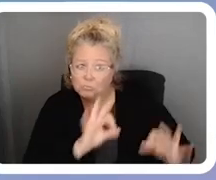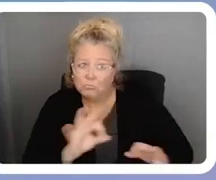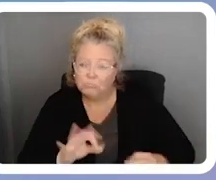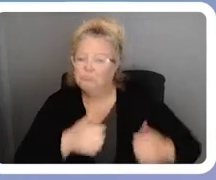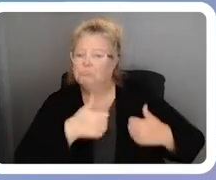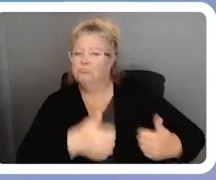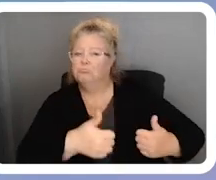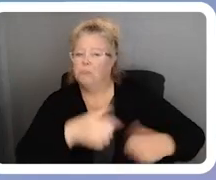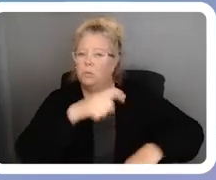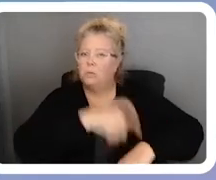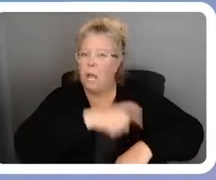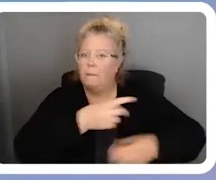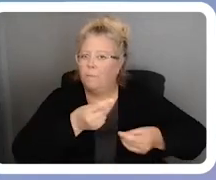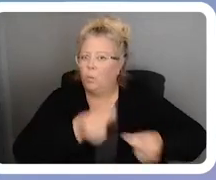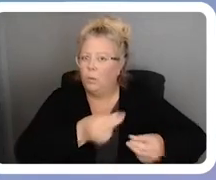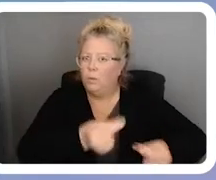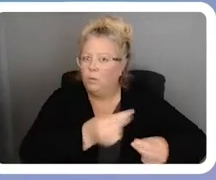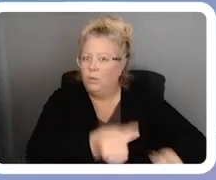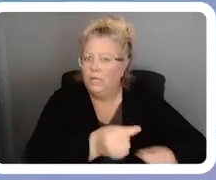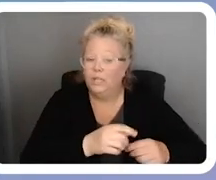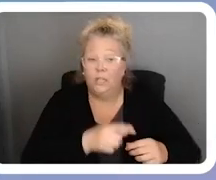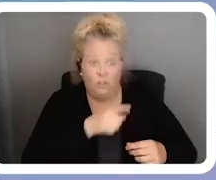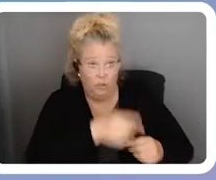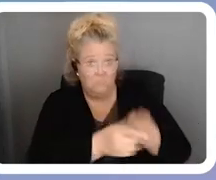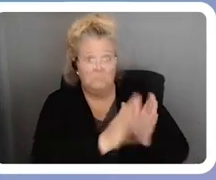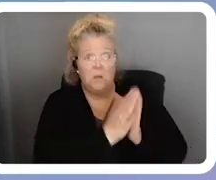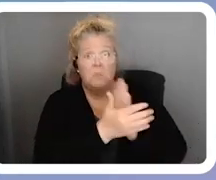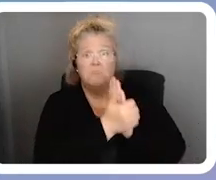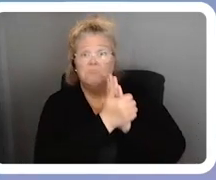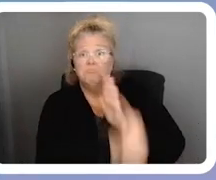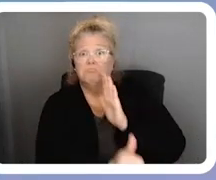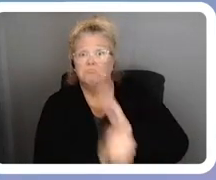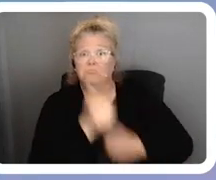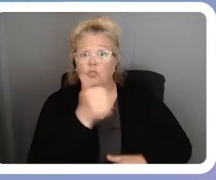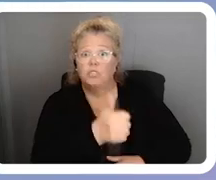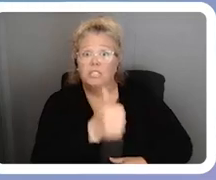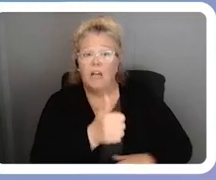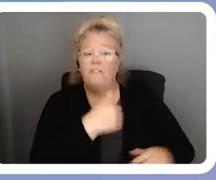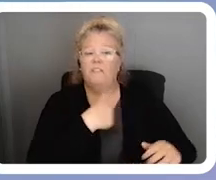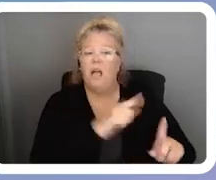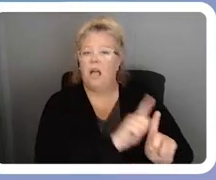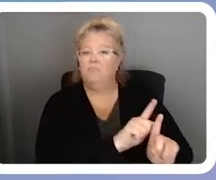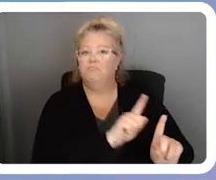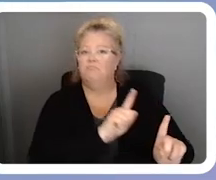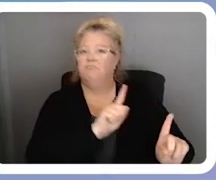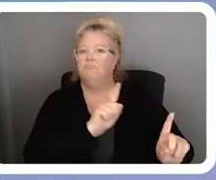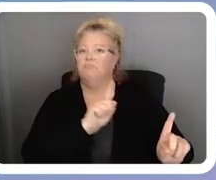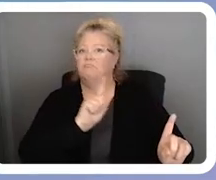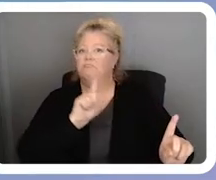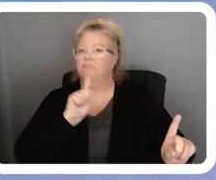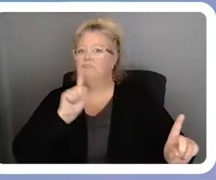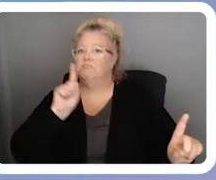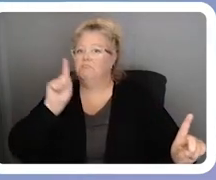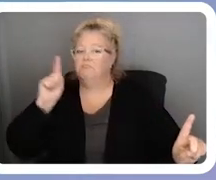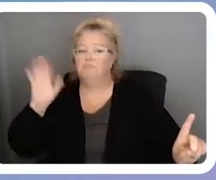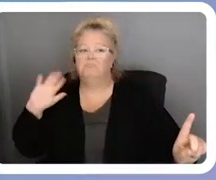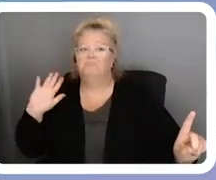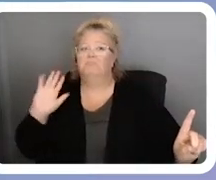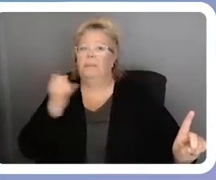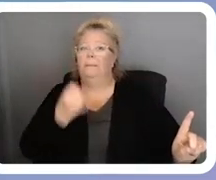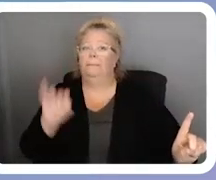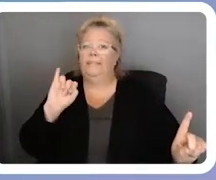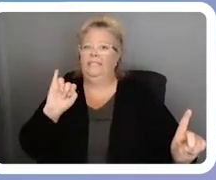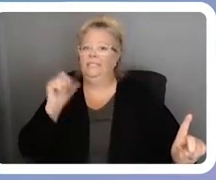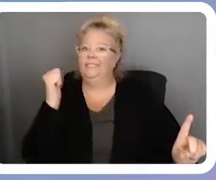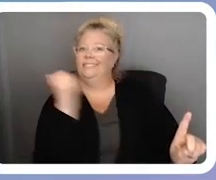properly and in a timely manner. And then once they begin to master what they're doing in their job, I start to fade away until they